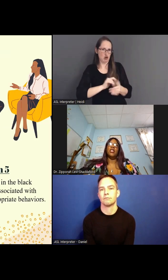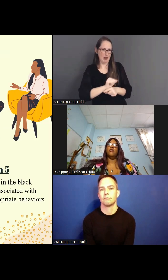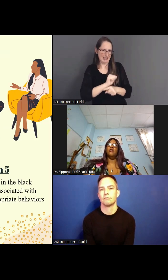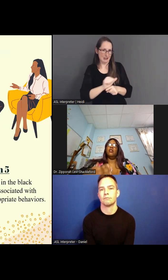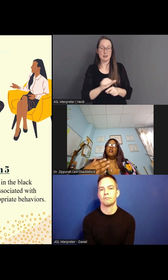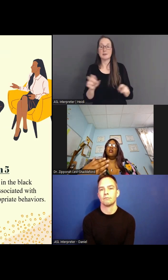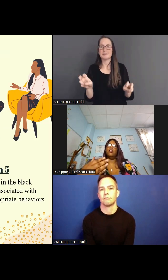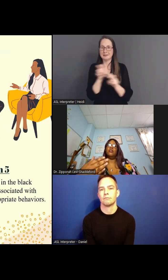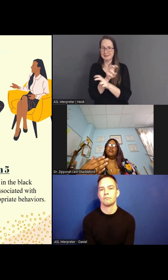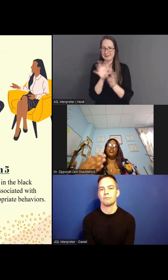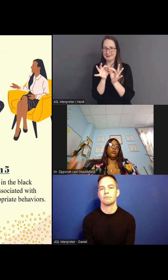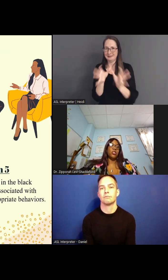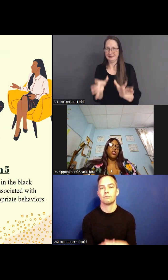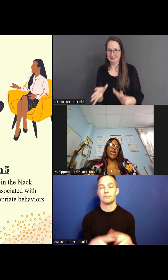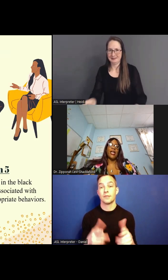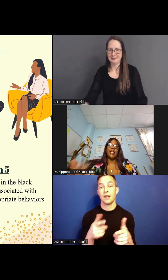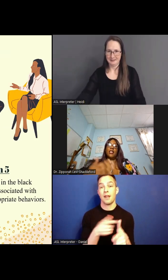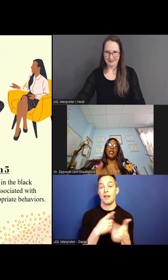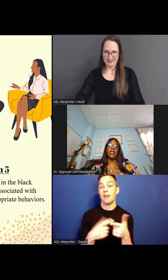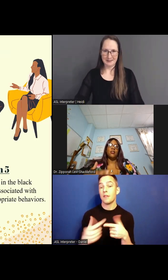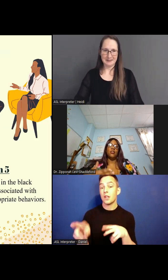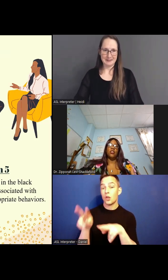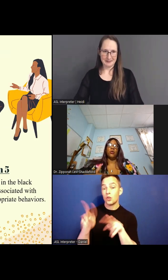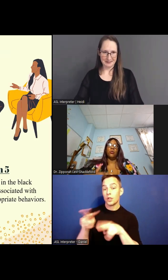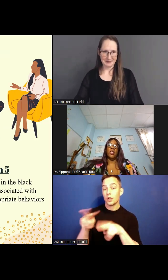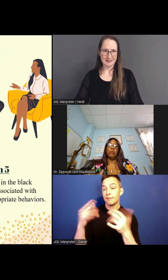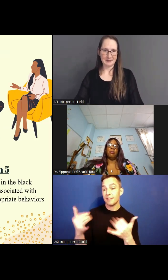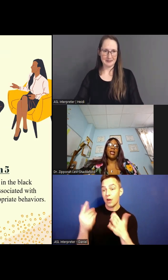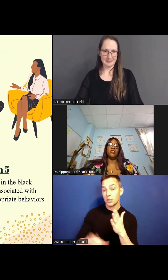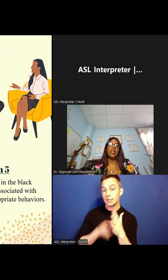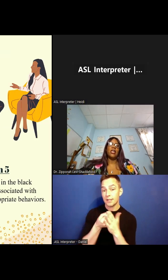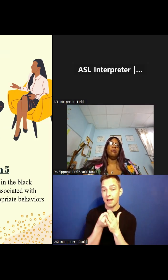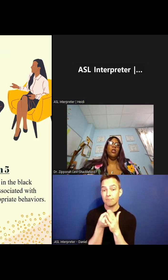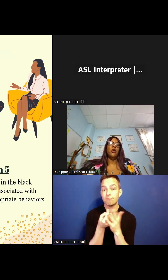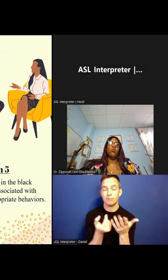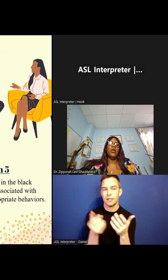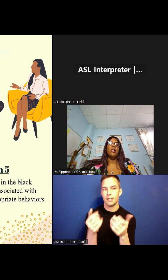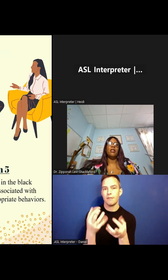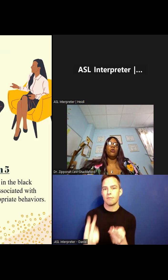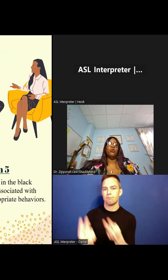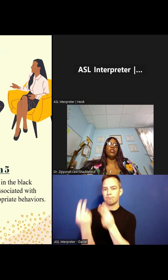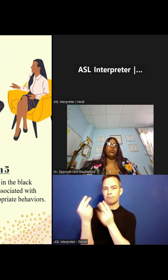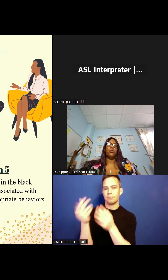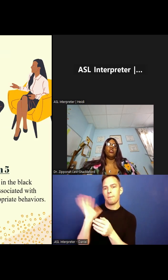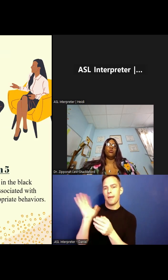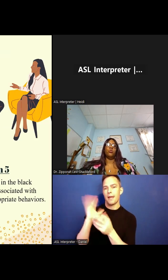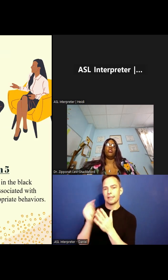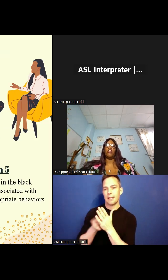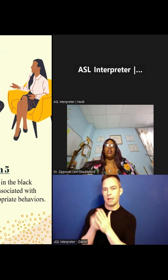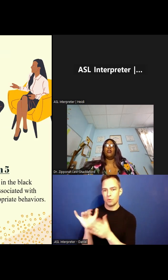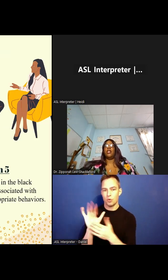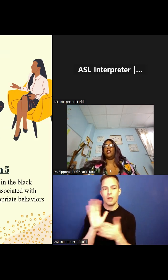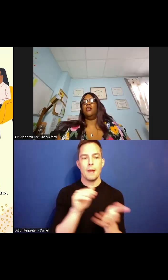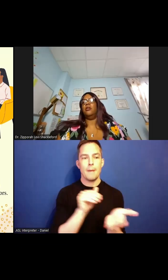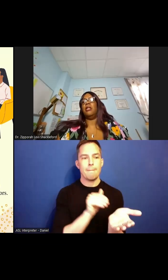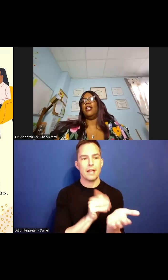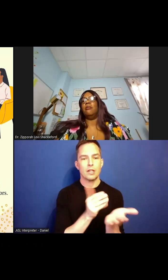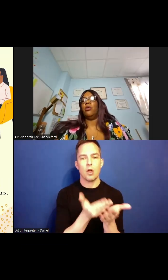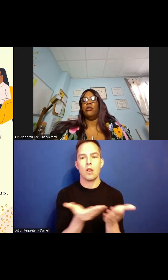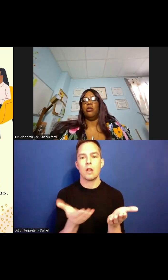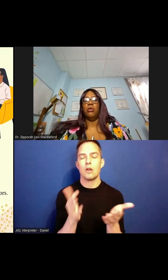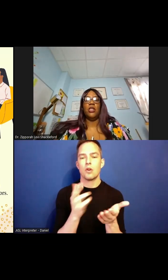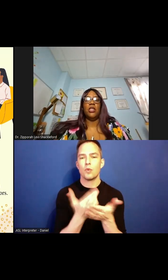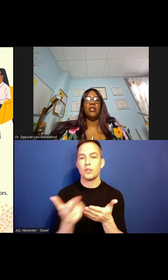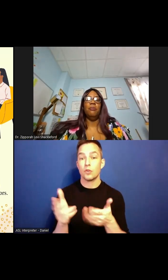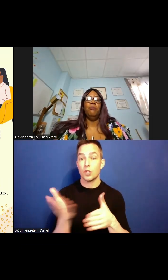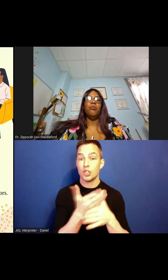then looking to today and even back in time, when medical resources were shared in the Black and